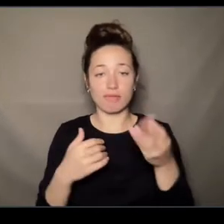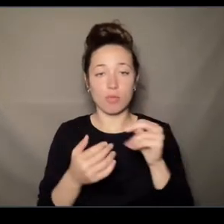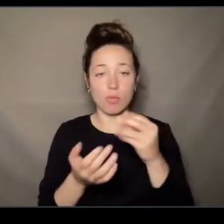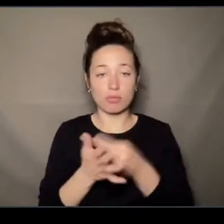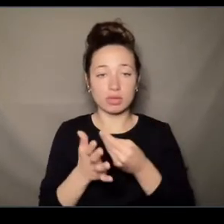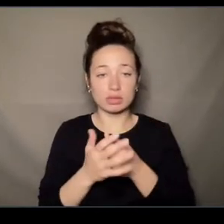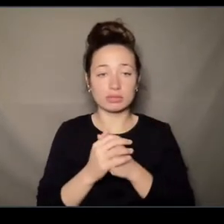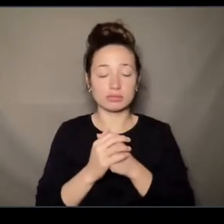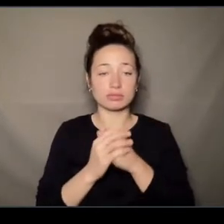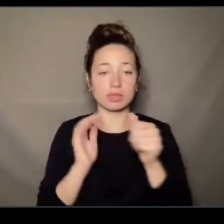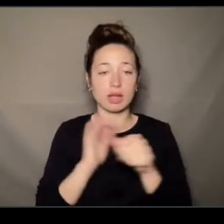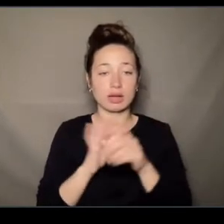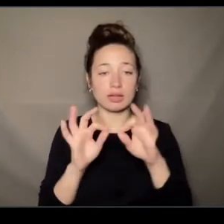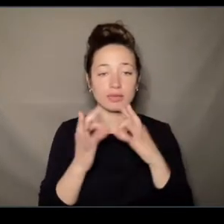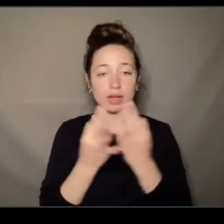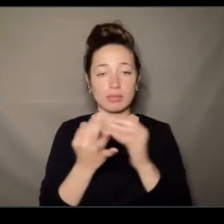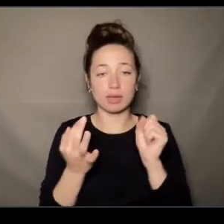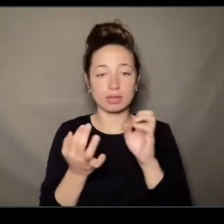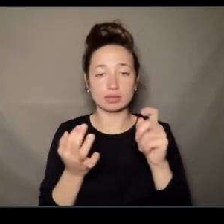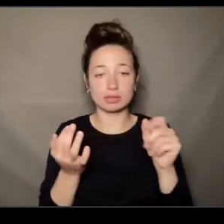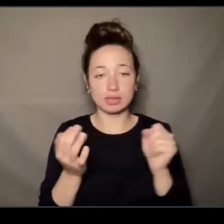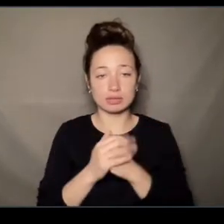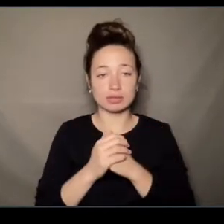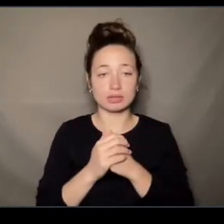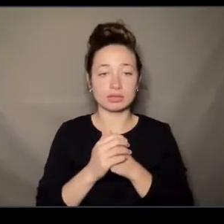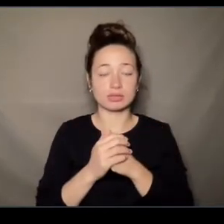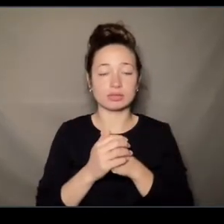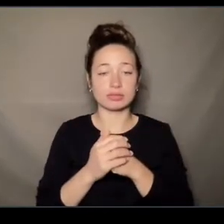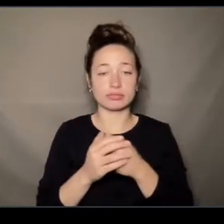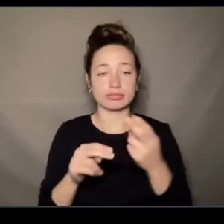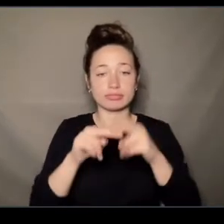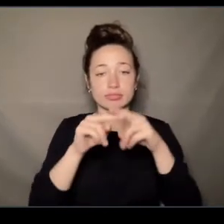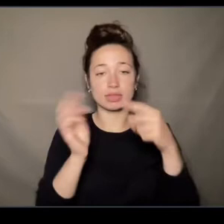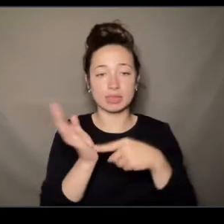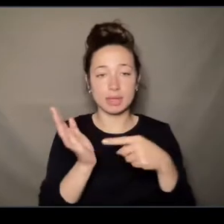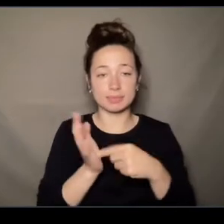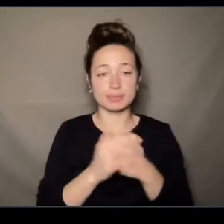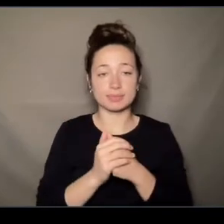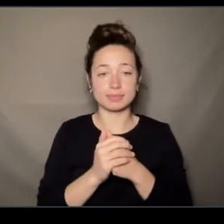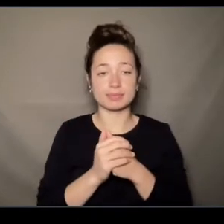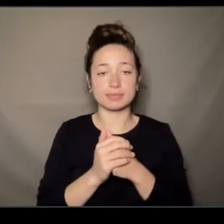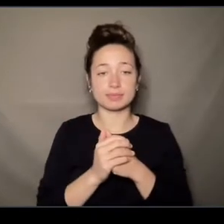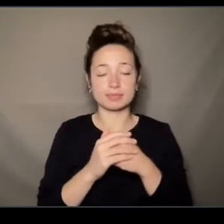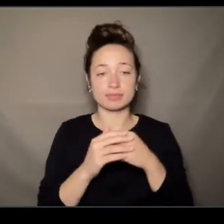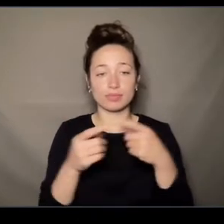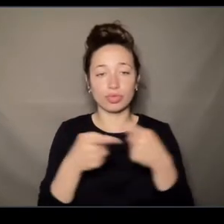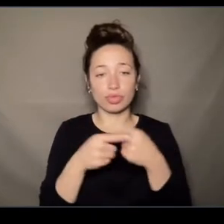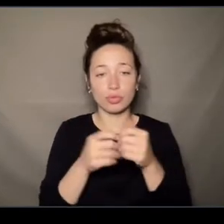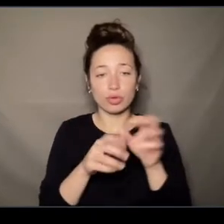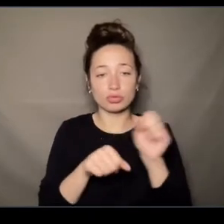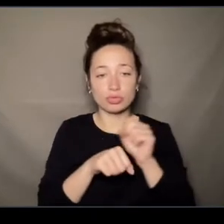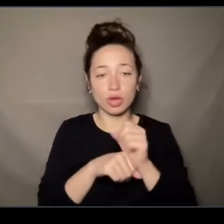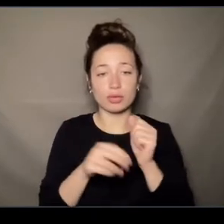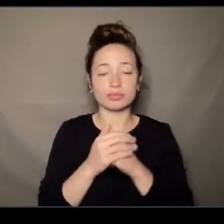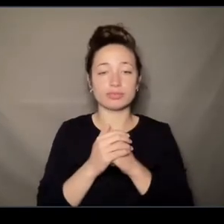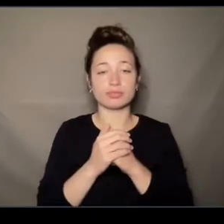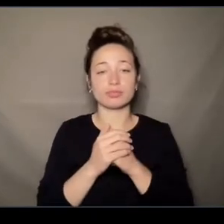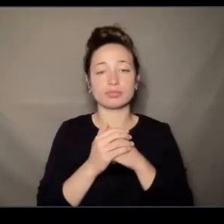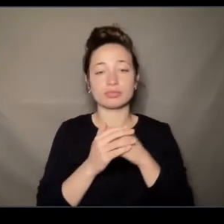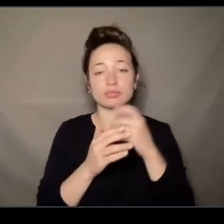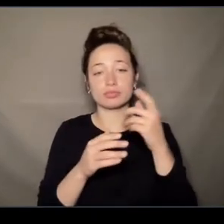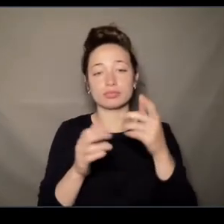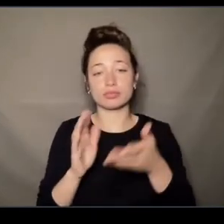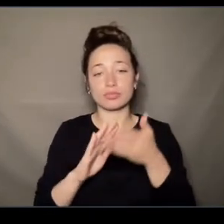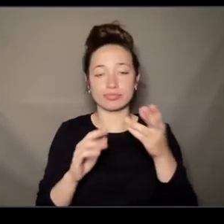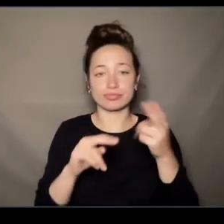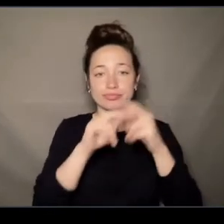have your own money, hiding family assets, running up debt, interfering with your jobs, or running up credit. Those